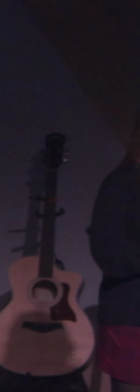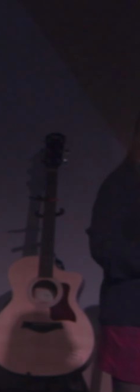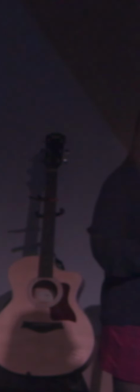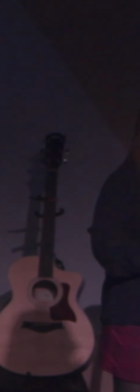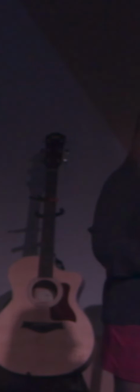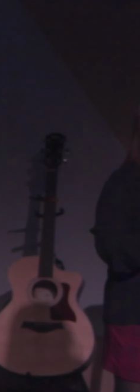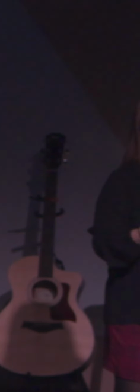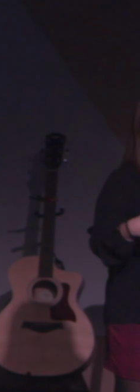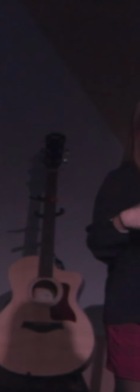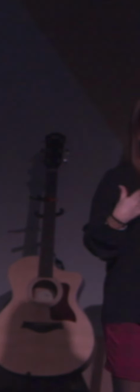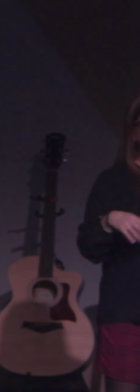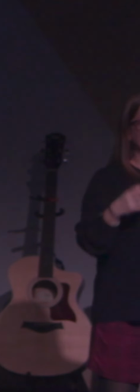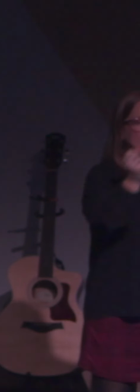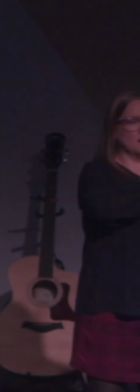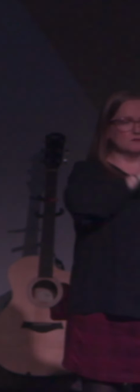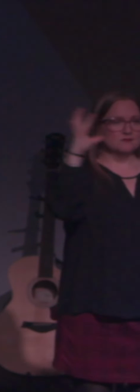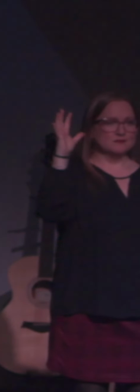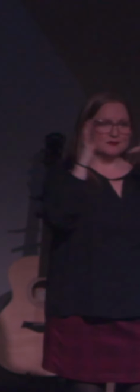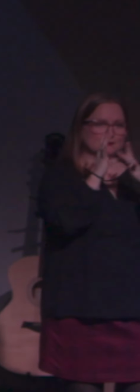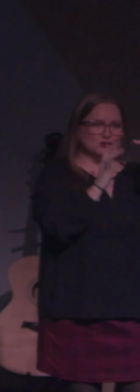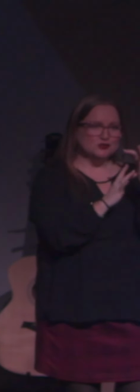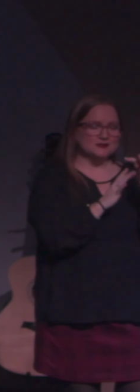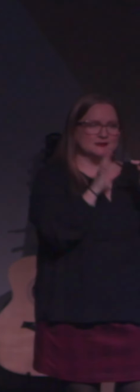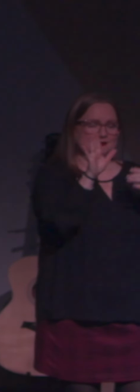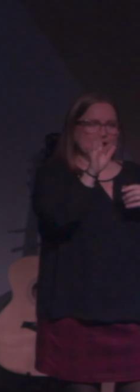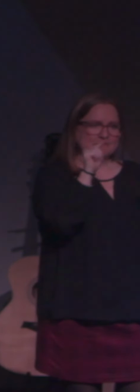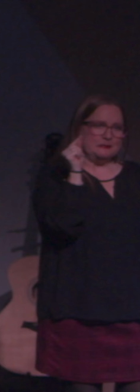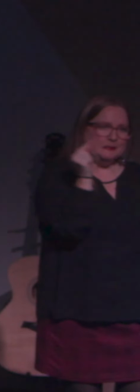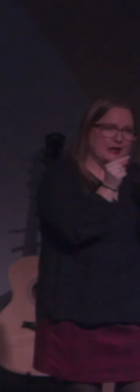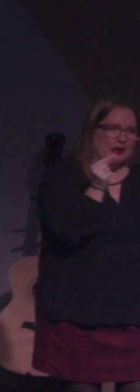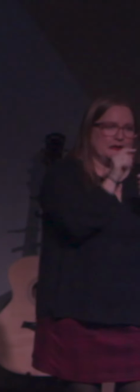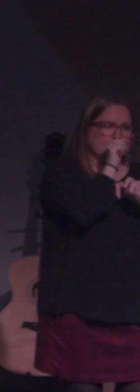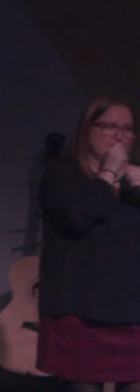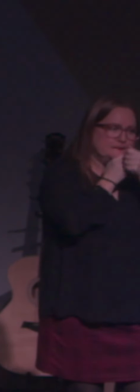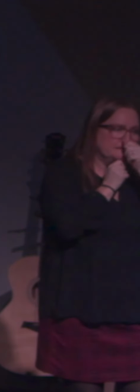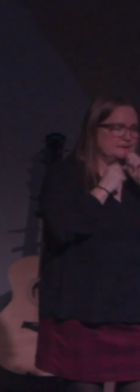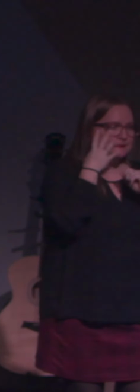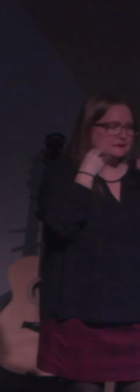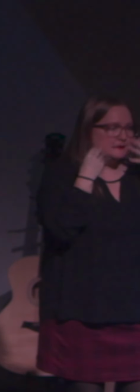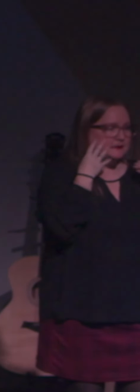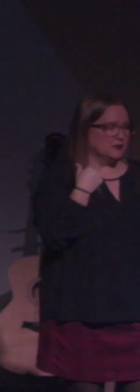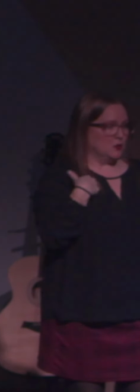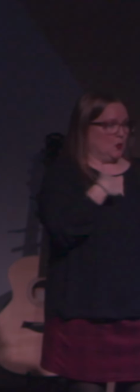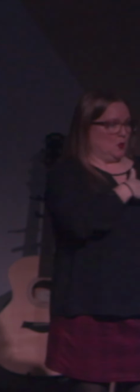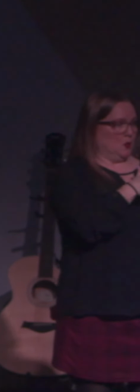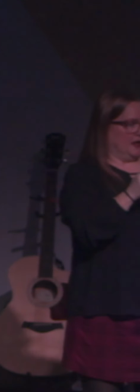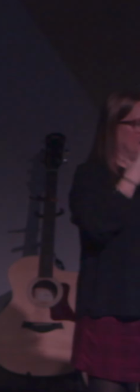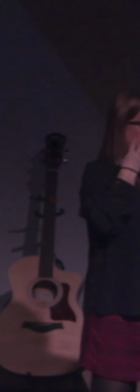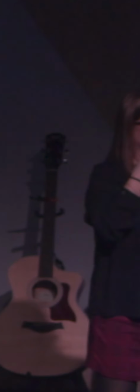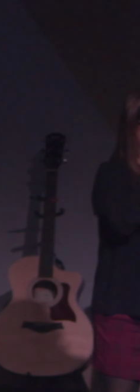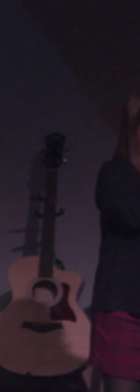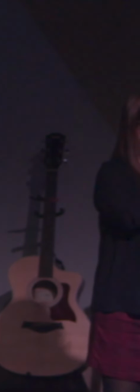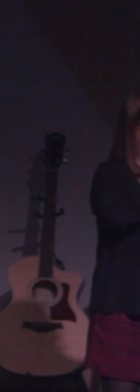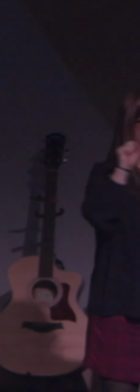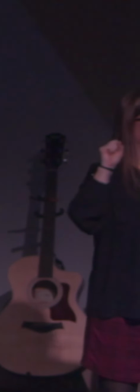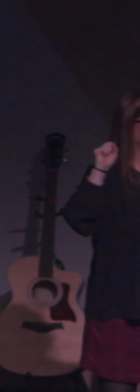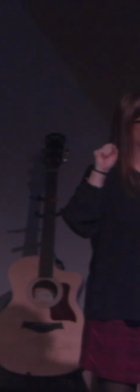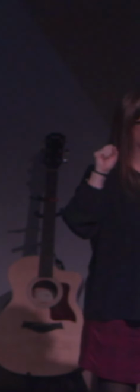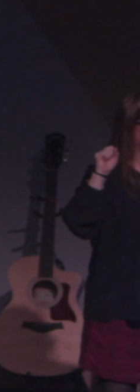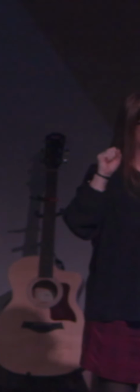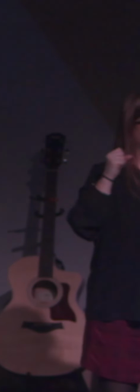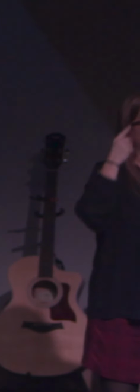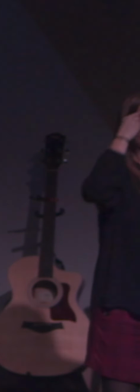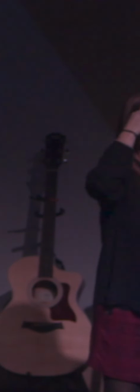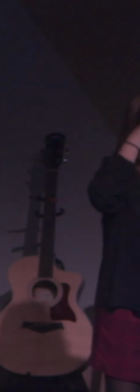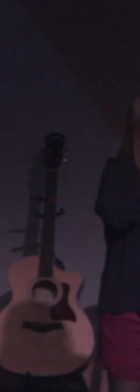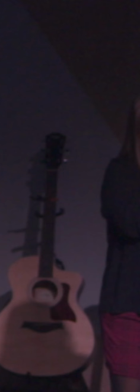Such a beautiful picture of what Jesus did, the pain that he went through so we can experience freedom. And sometimes I think that